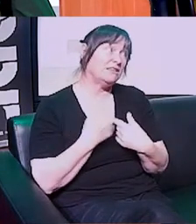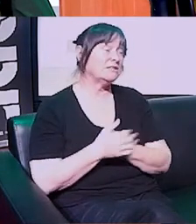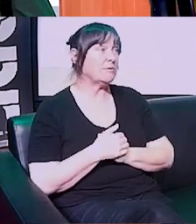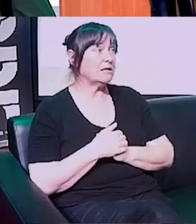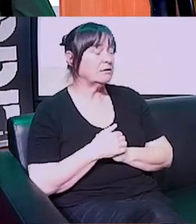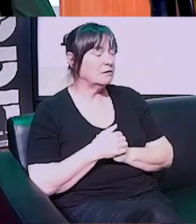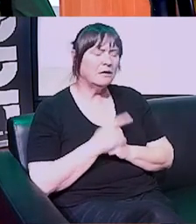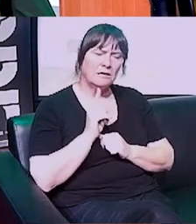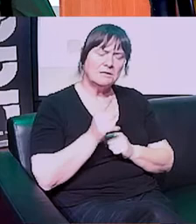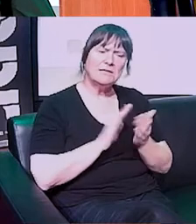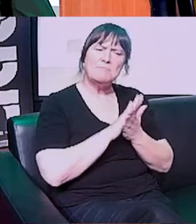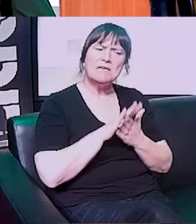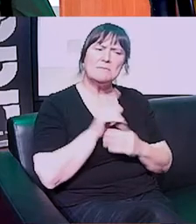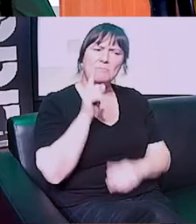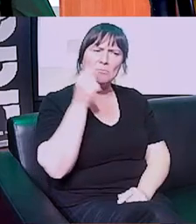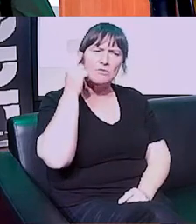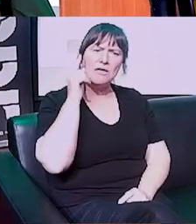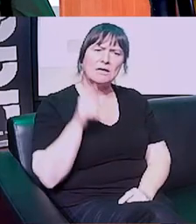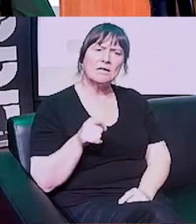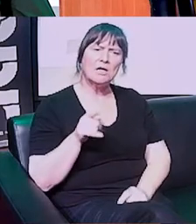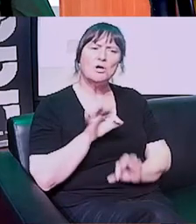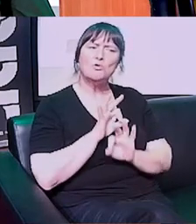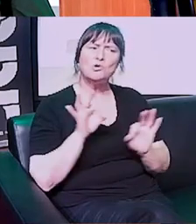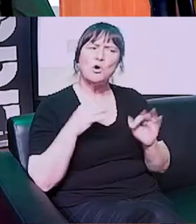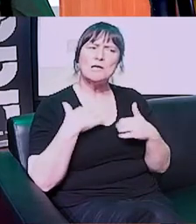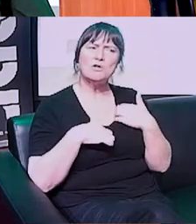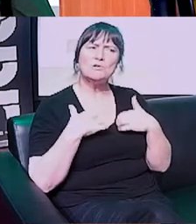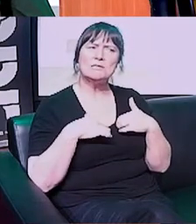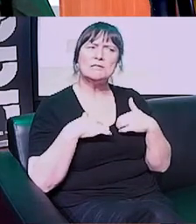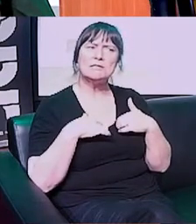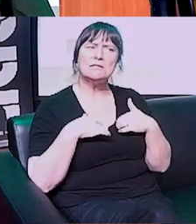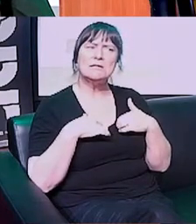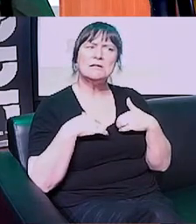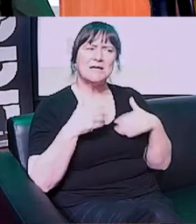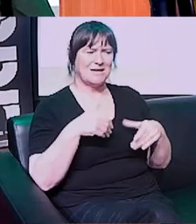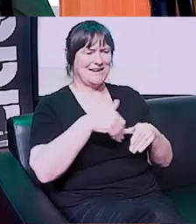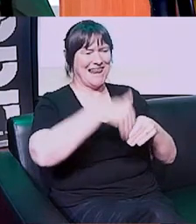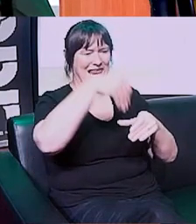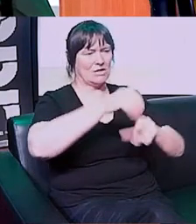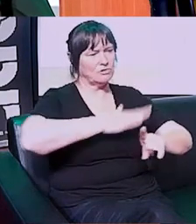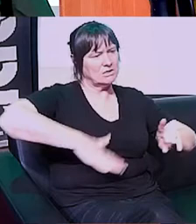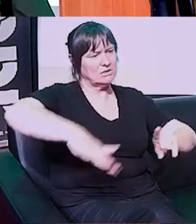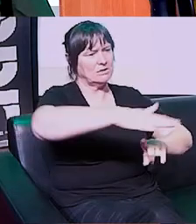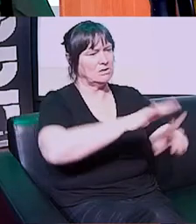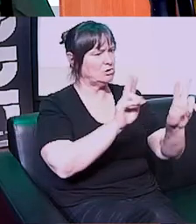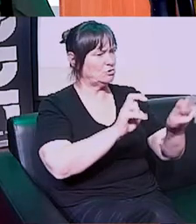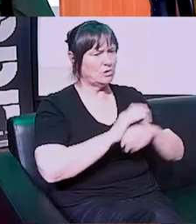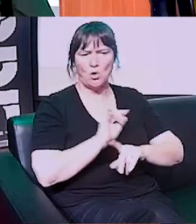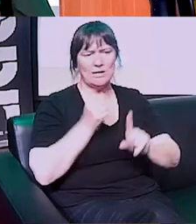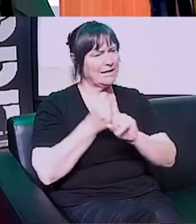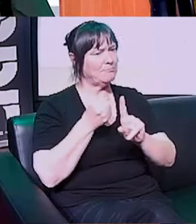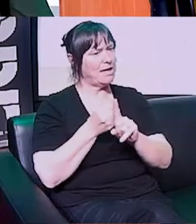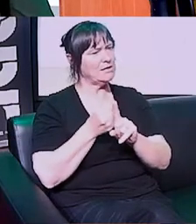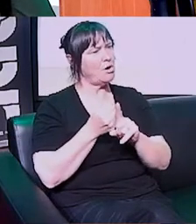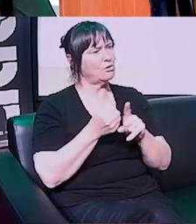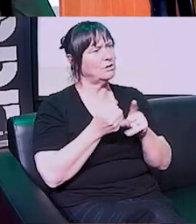the perception, though, that you are disinterested in electorate issues if you just want to campaign on the party list